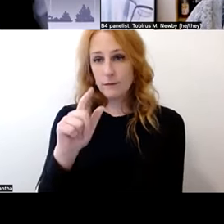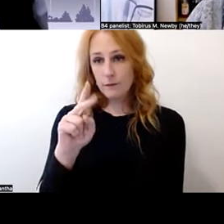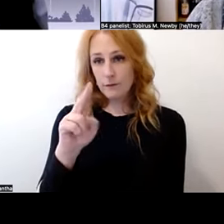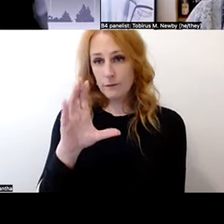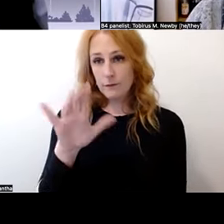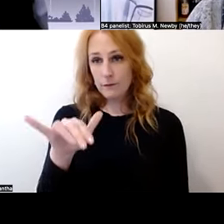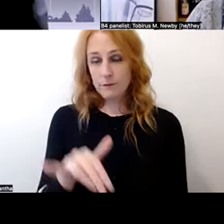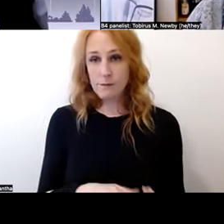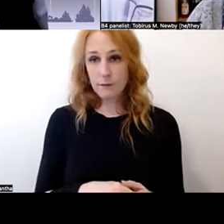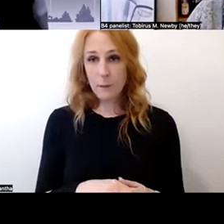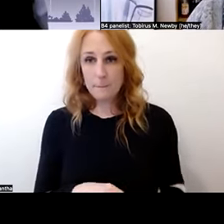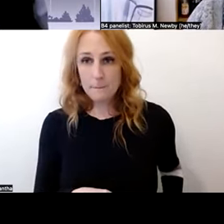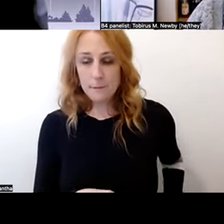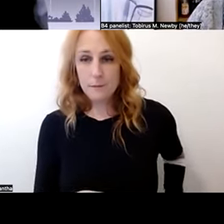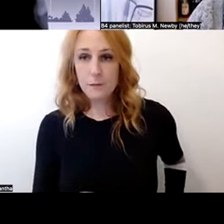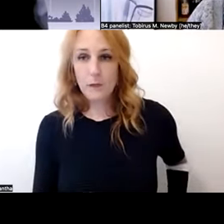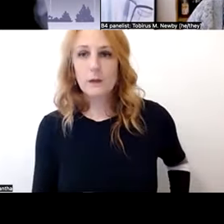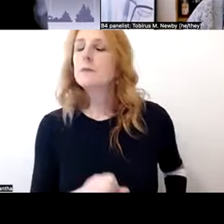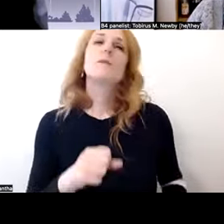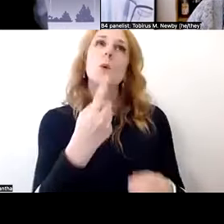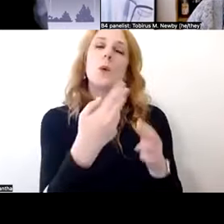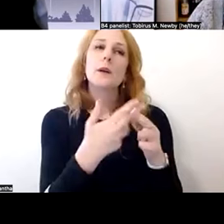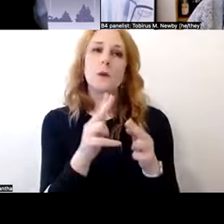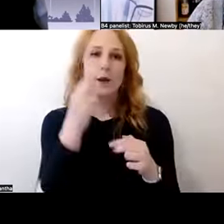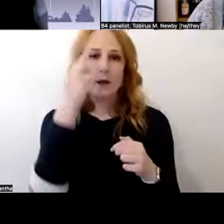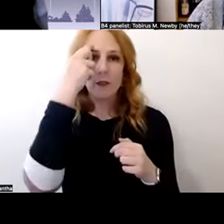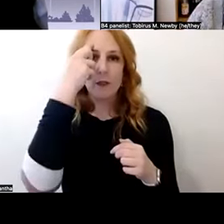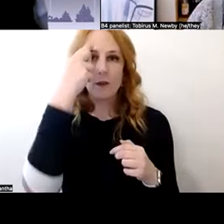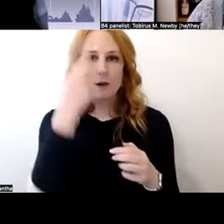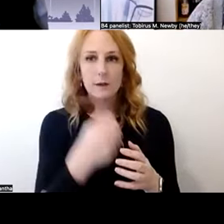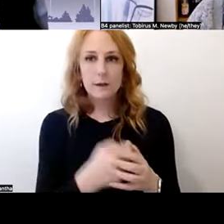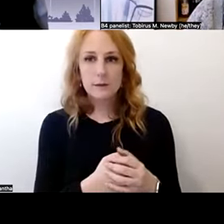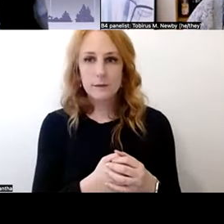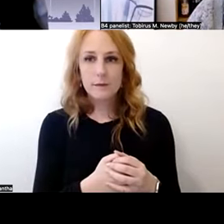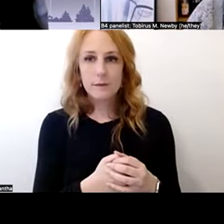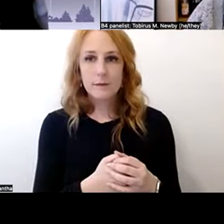here, which is I don't think we have on campus enough